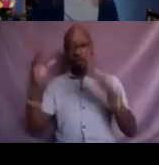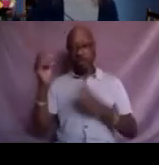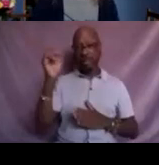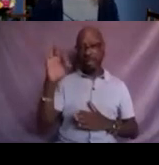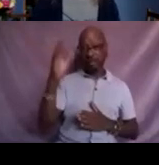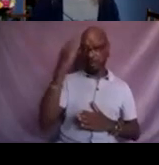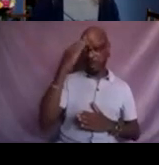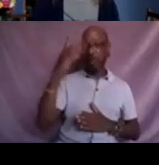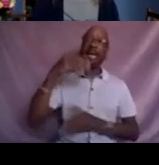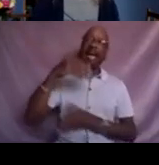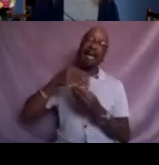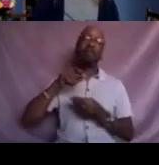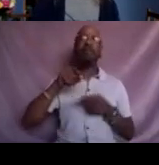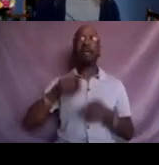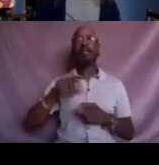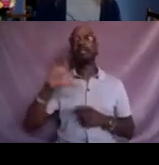them in there as a co-teacher.